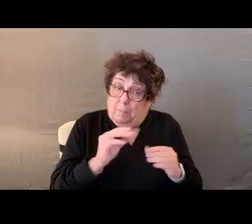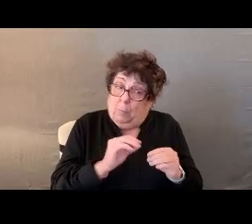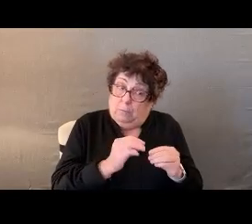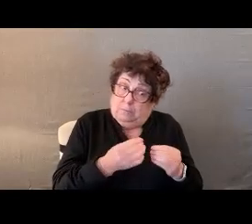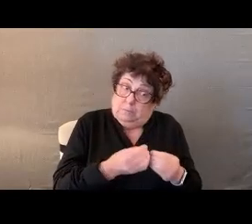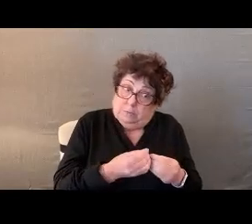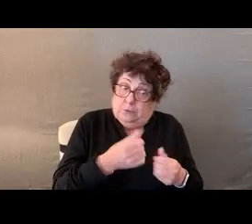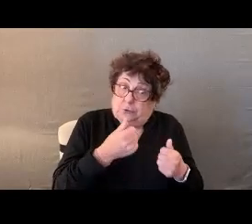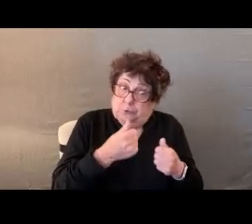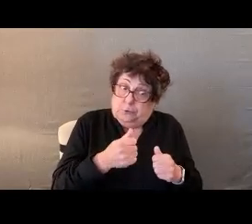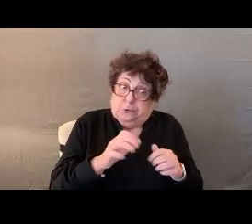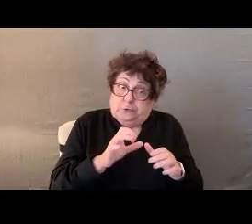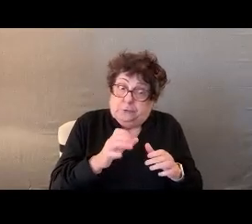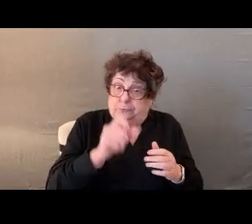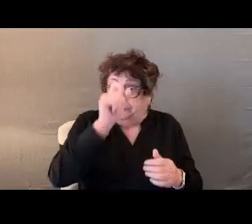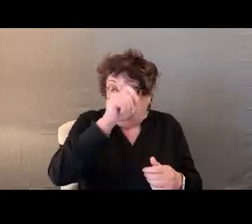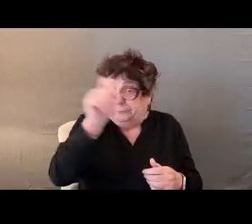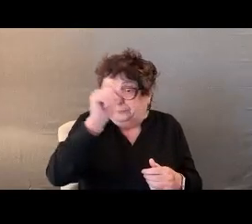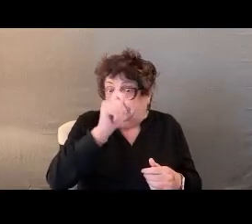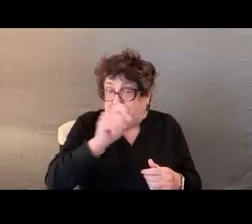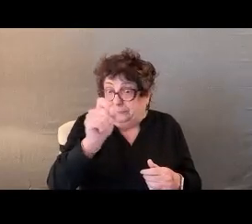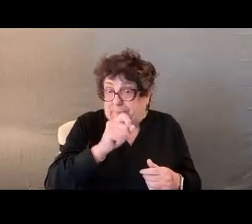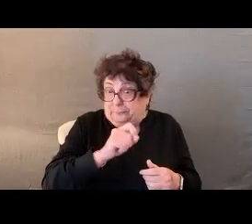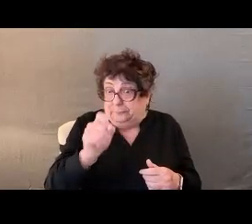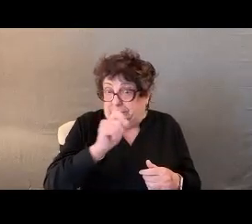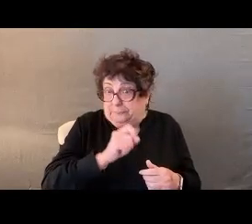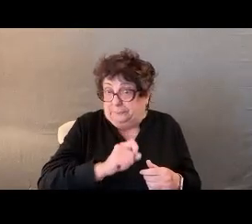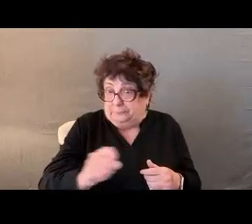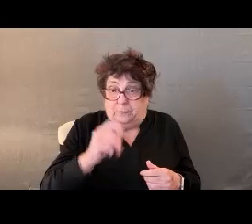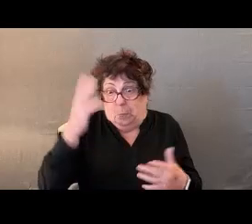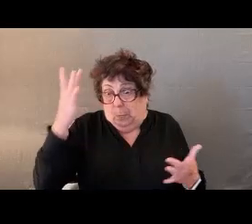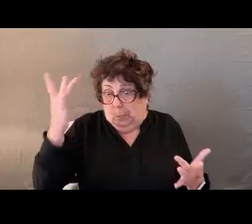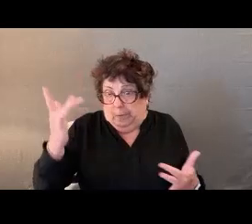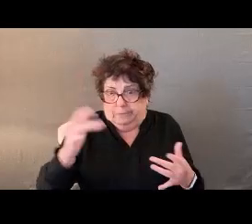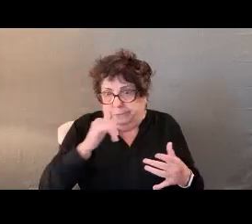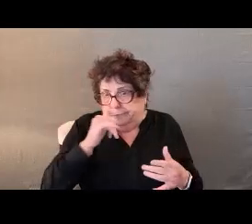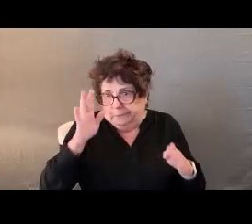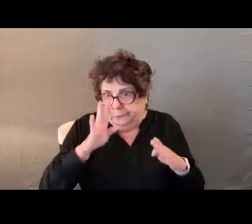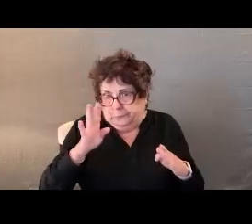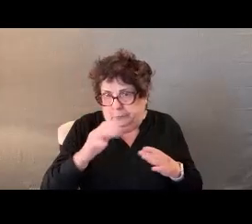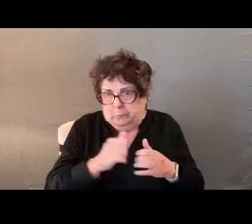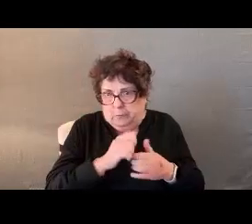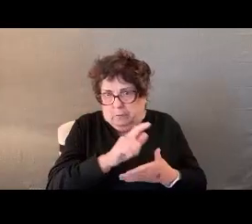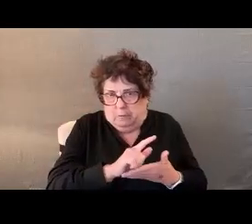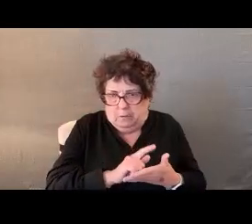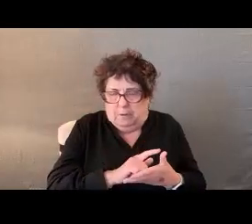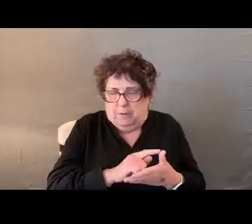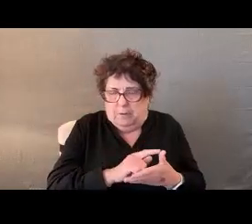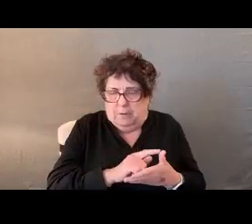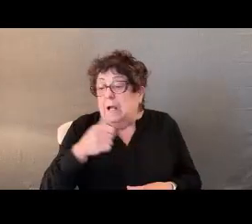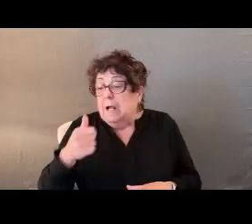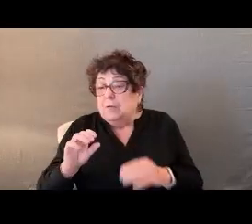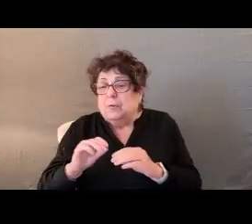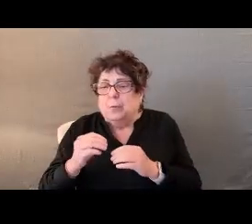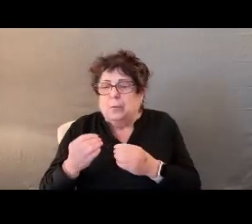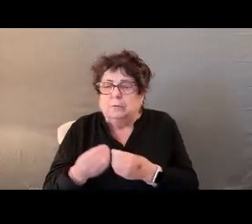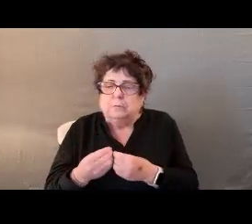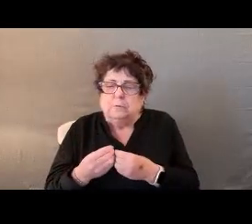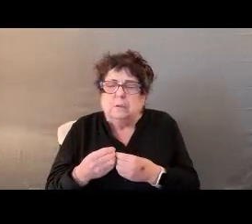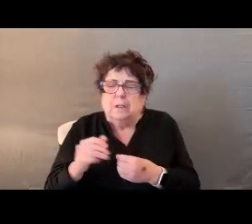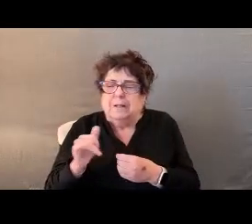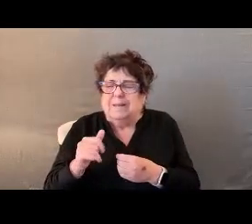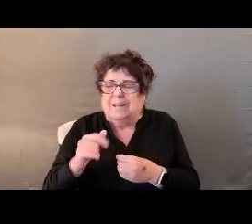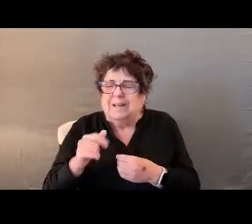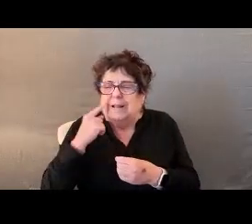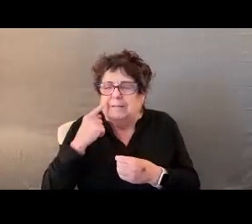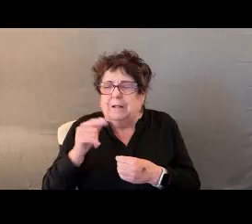the boxes so that they don't get in trouble with the law. And other organizations view the law as really a floor or a